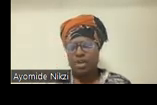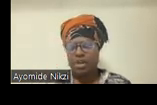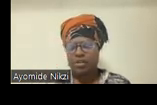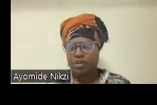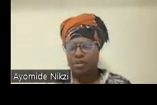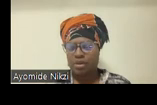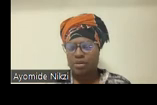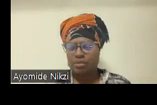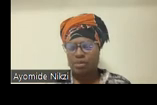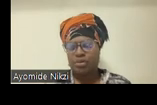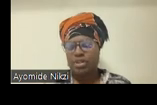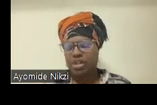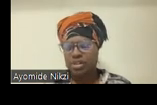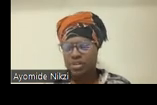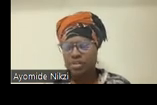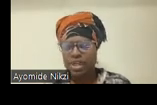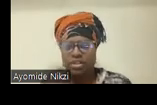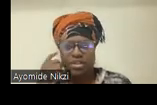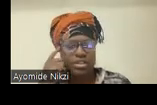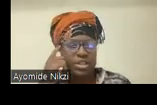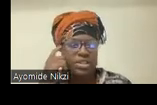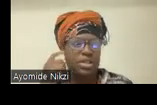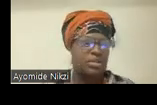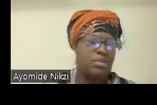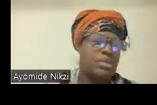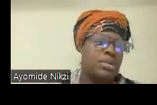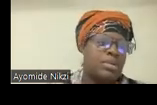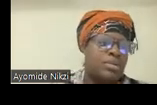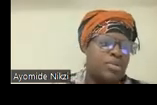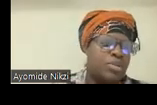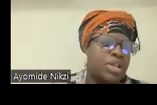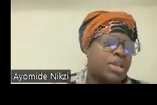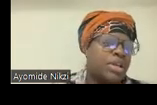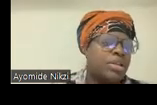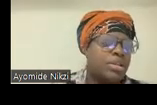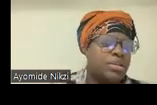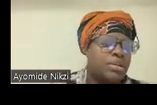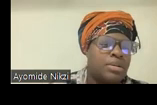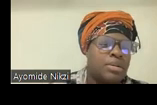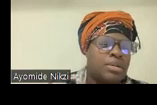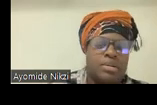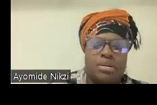Are there any other proposed changes or text changes to this section before we